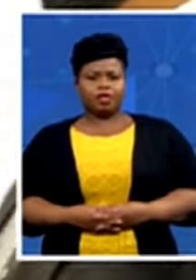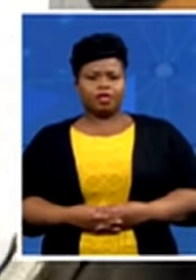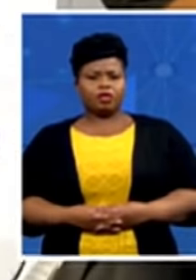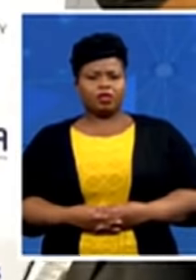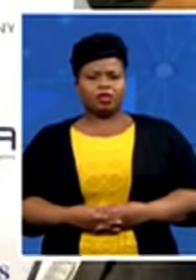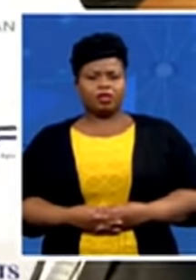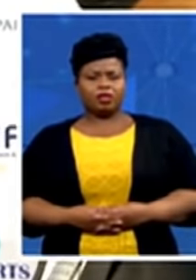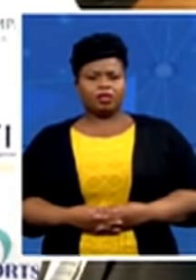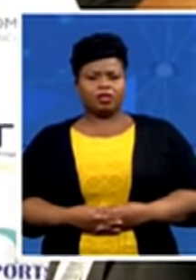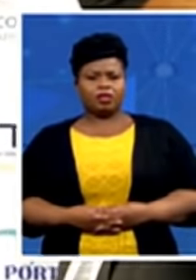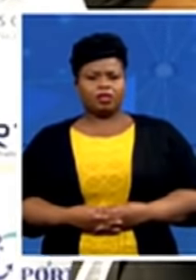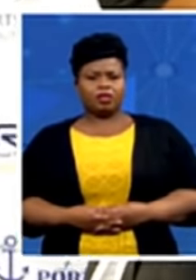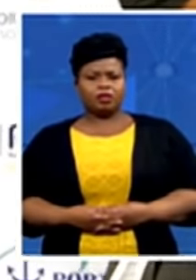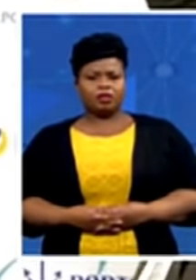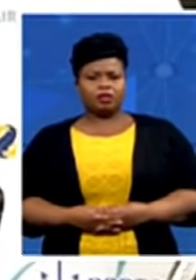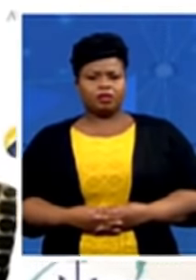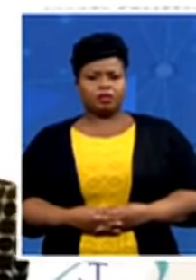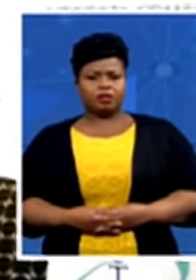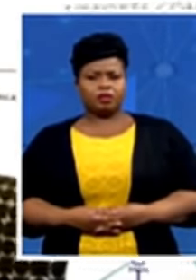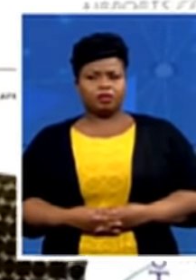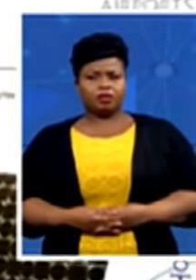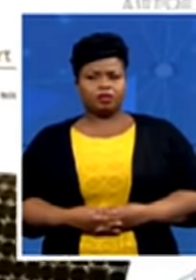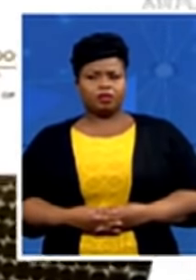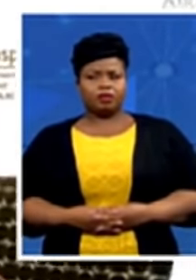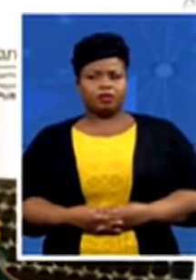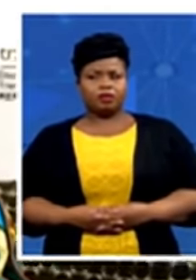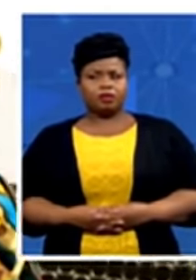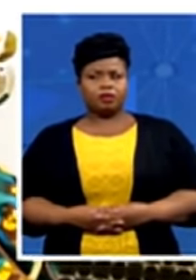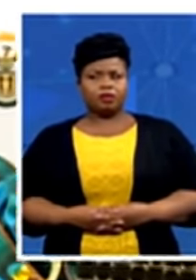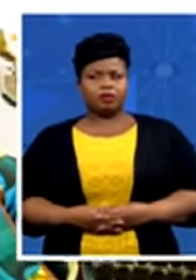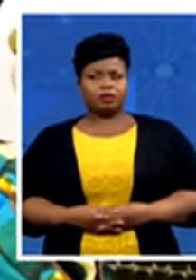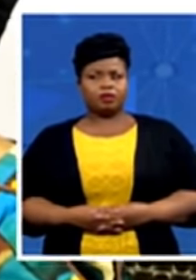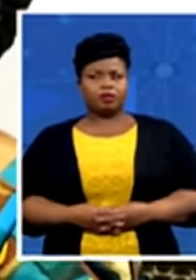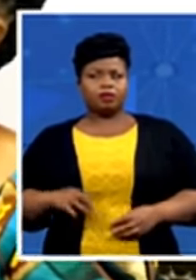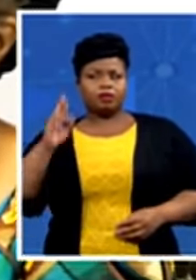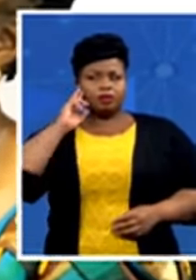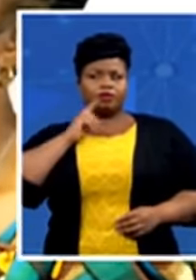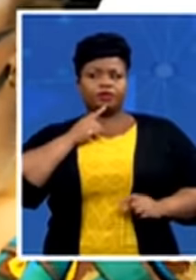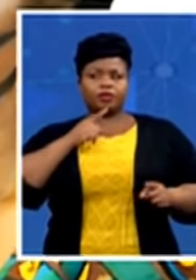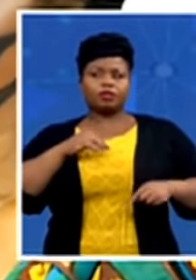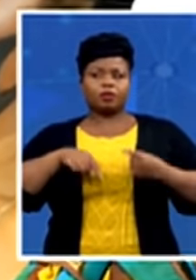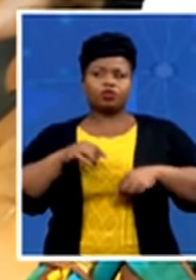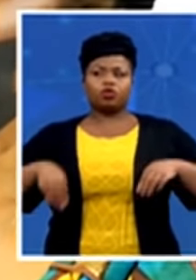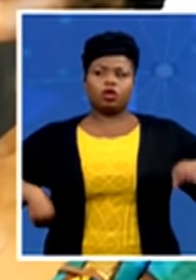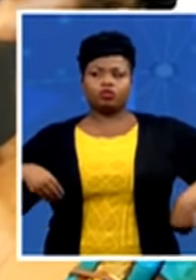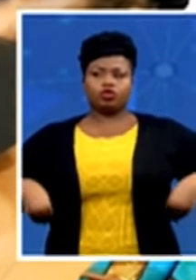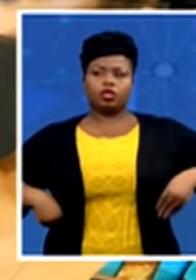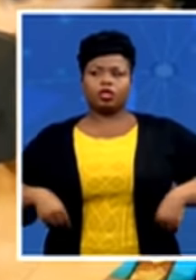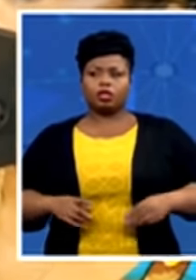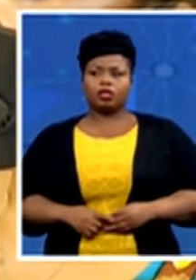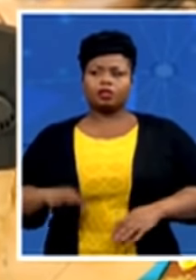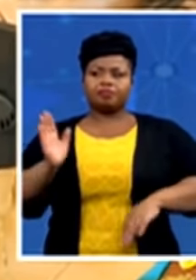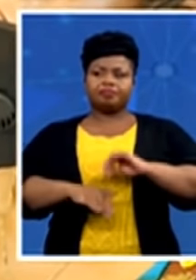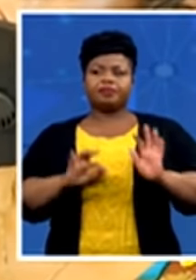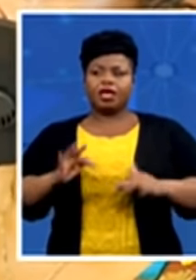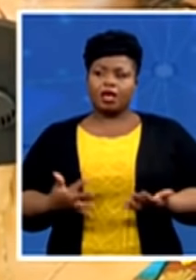you also had asked a question in relation to corruption and consequences. Can you allow those? Then we